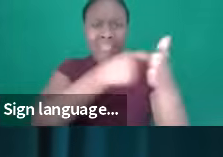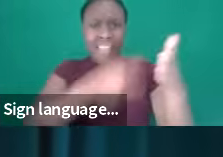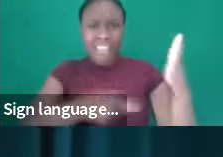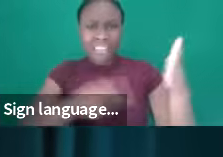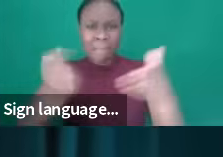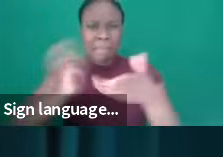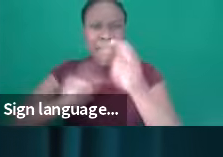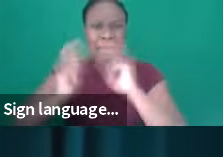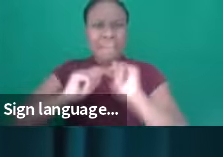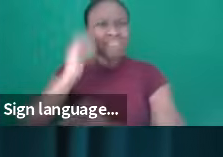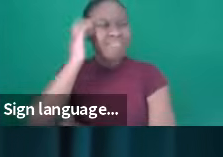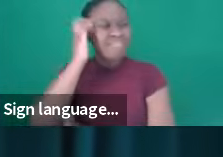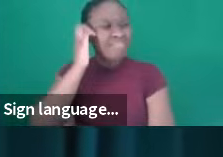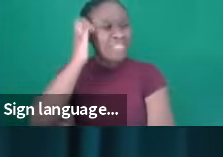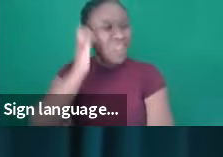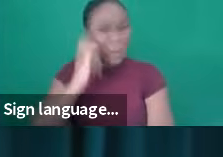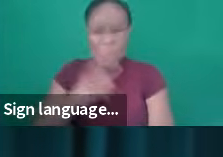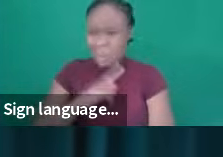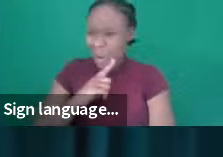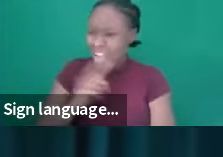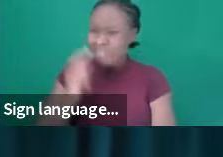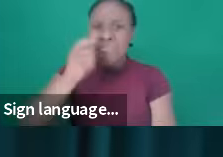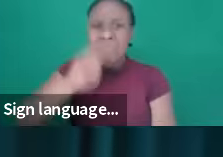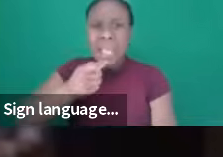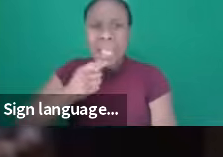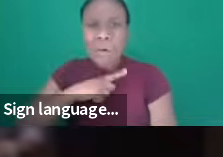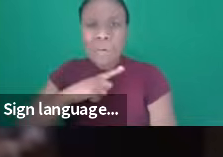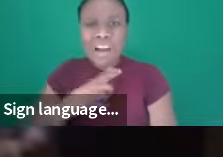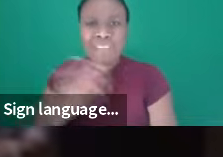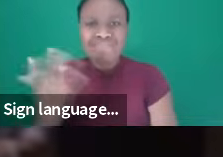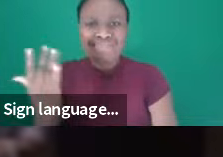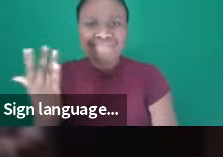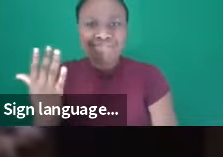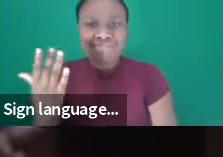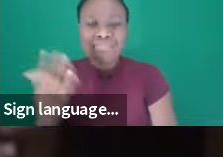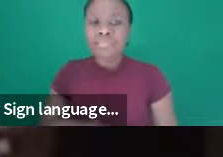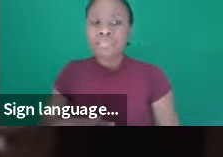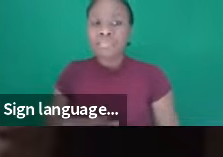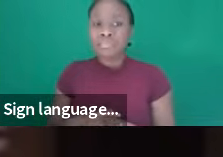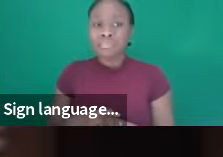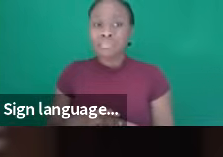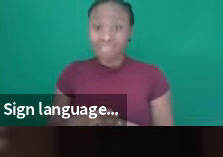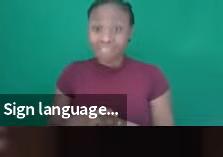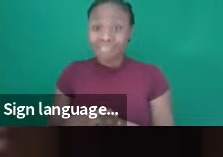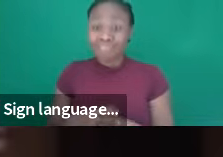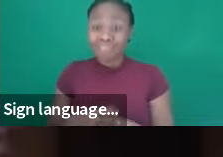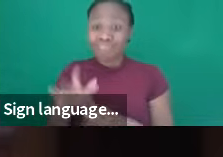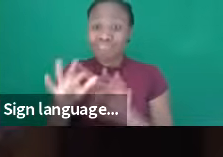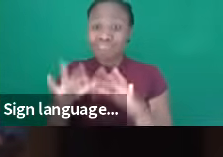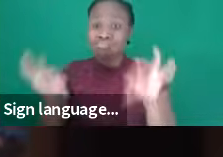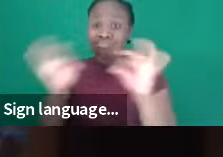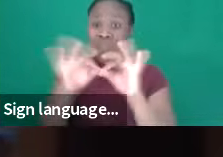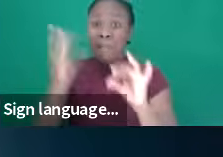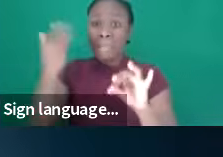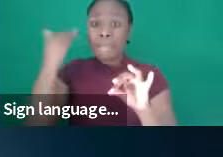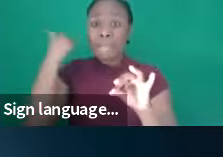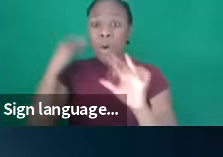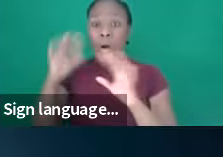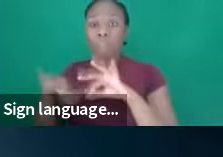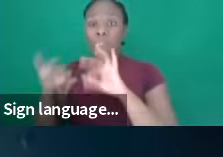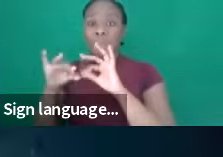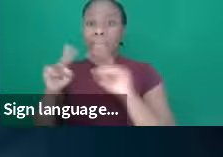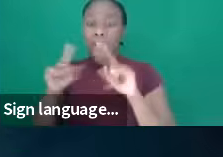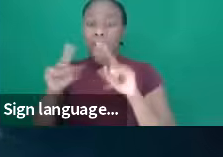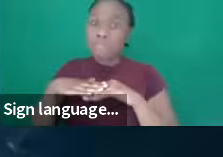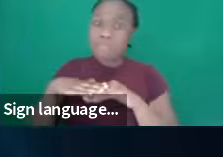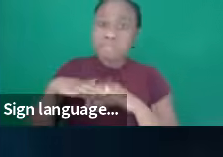It is true that we are facing a great emergency. It matters now more than ever. It matters to